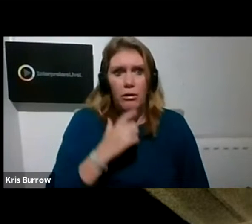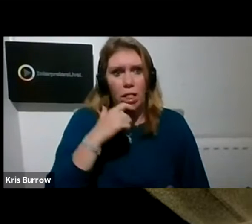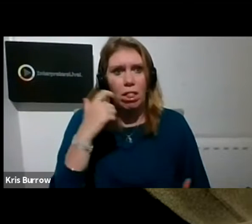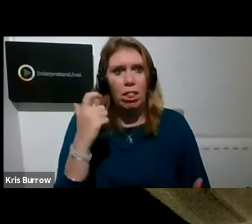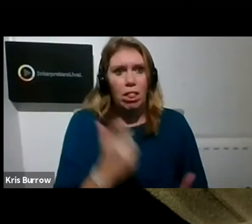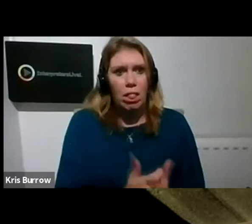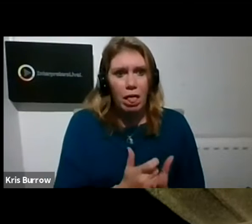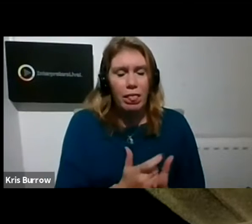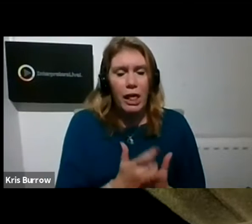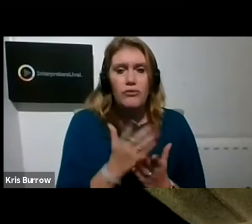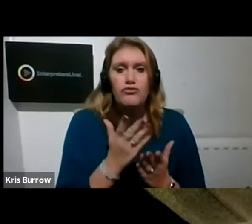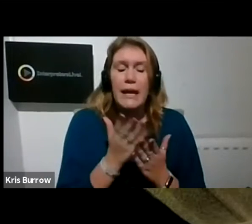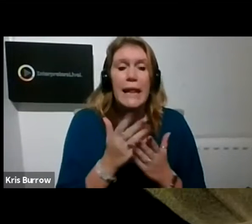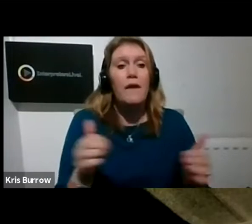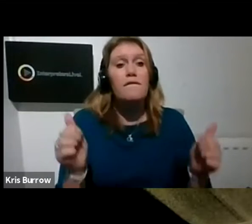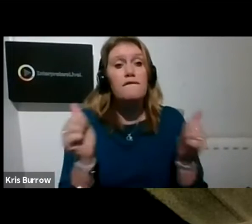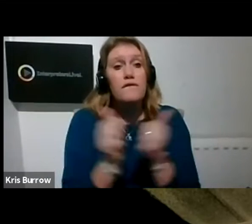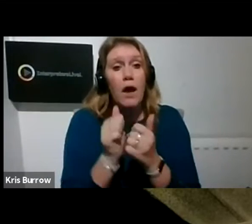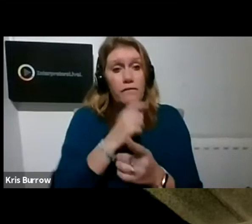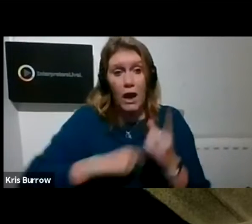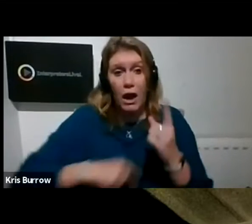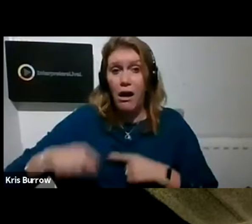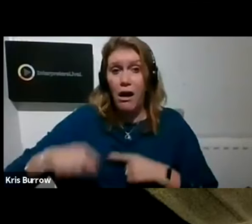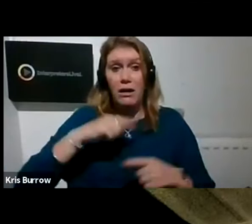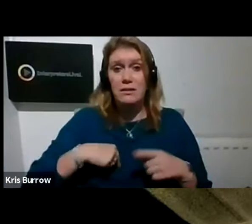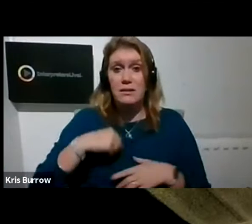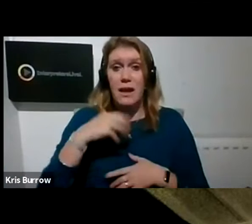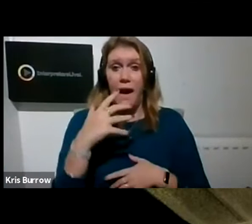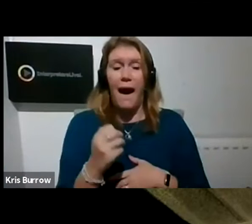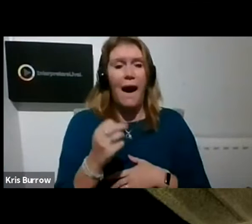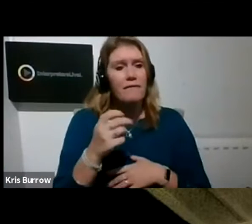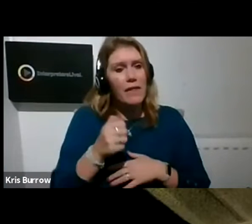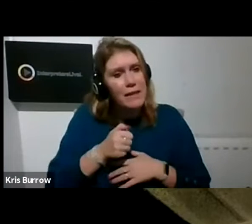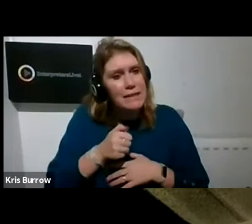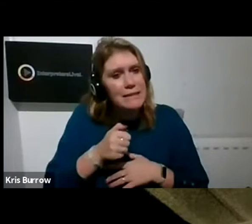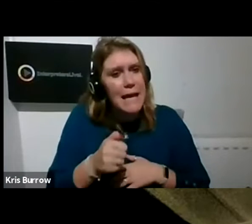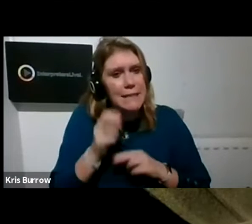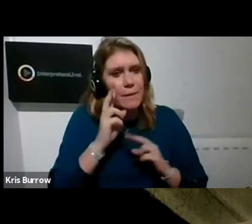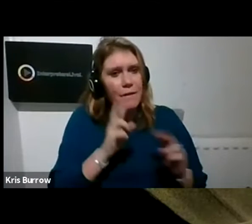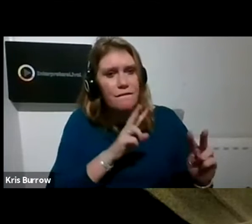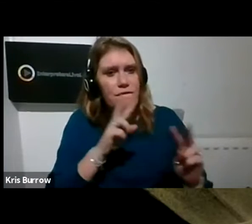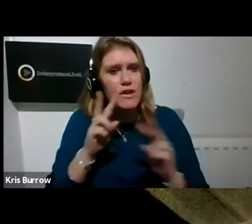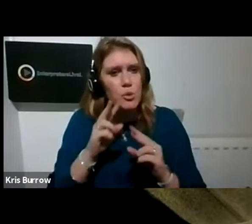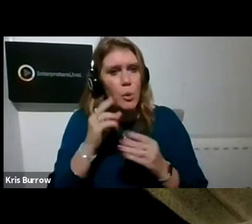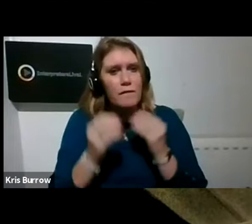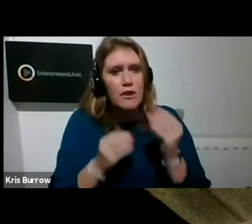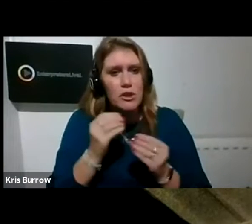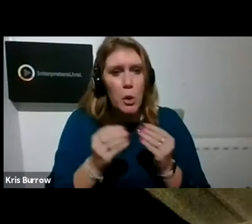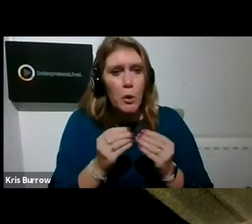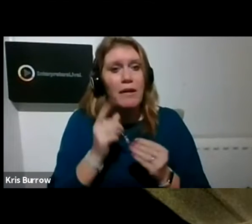for us that having the text be the visuals of the story was what we wanted. So